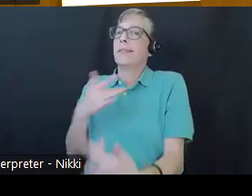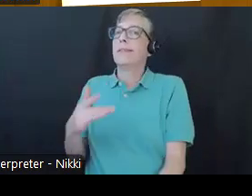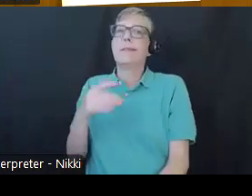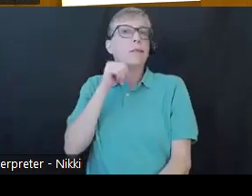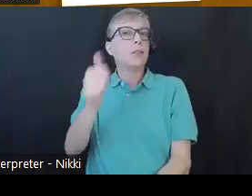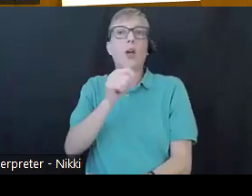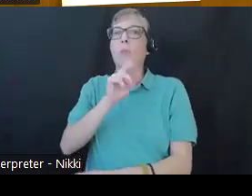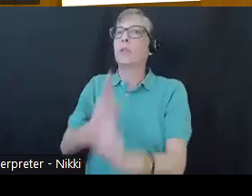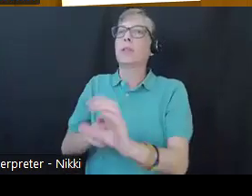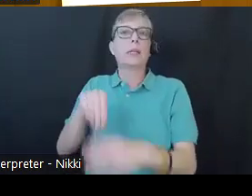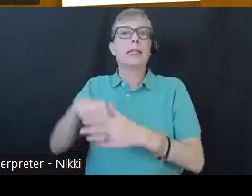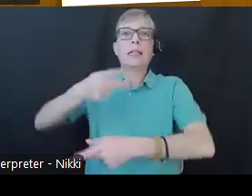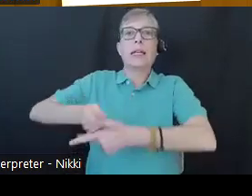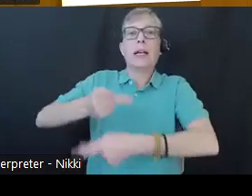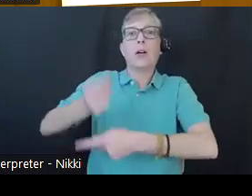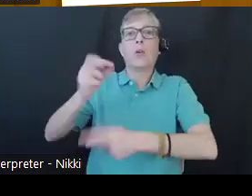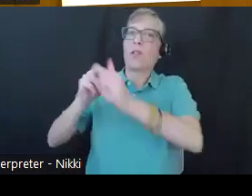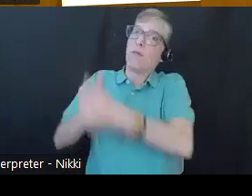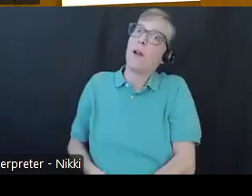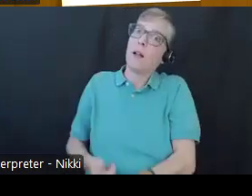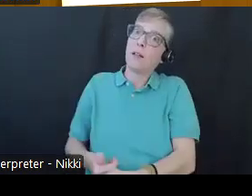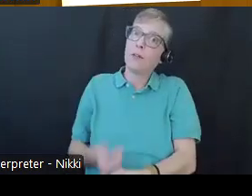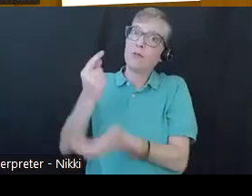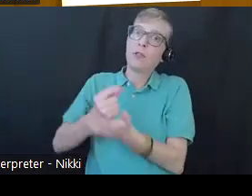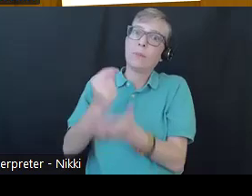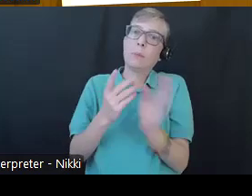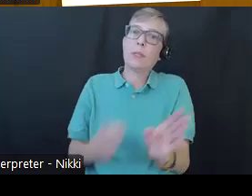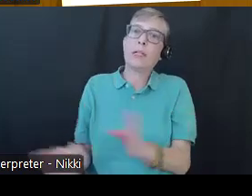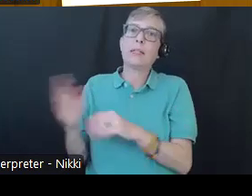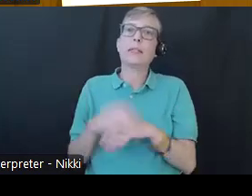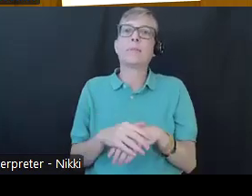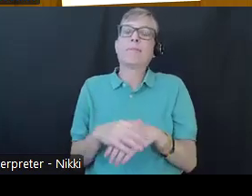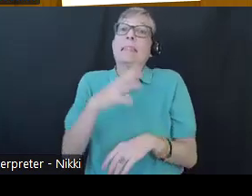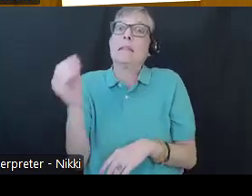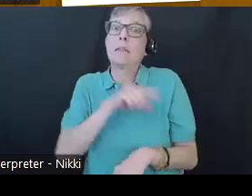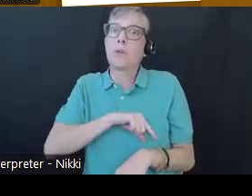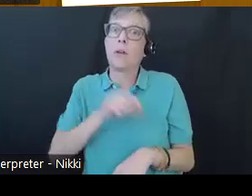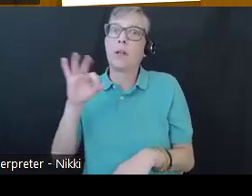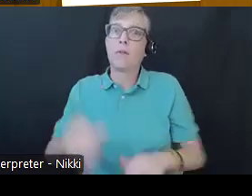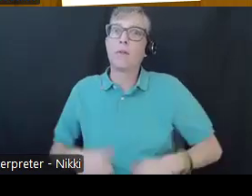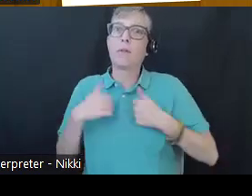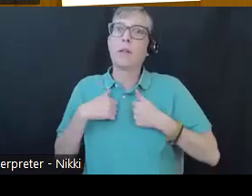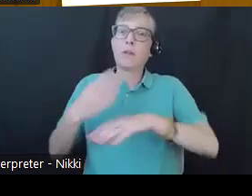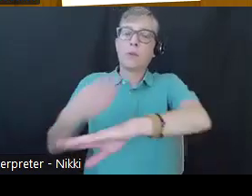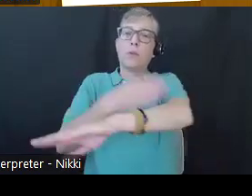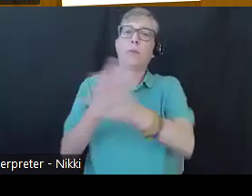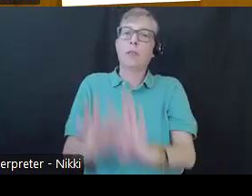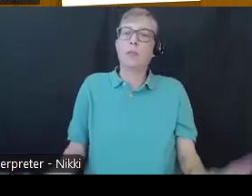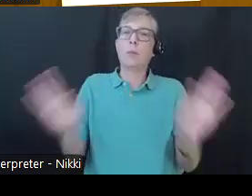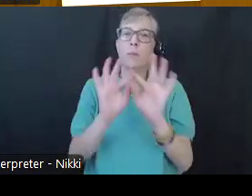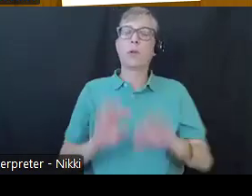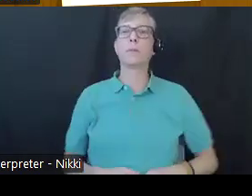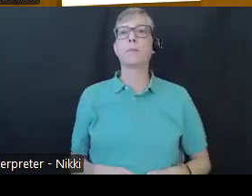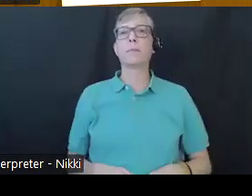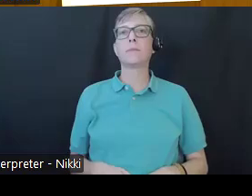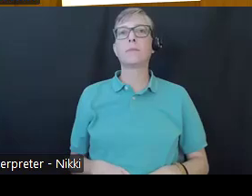address this, as well as just better quality of life. So finally, in 2019, the American